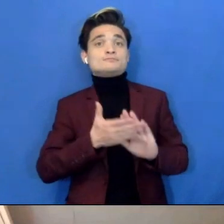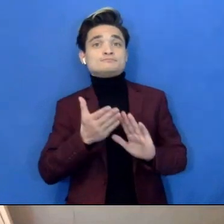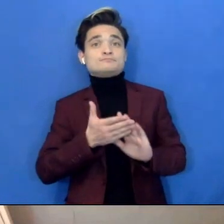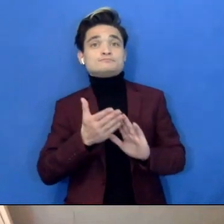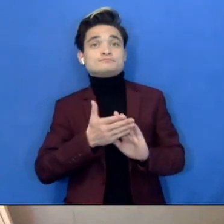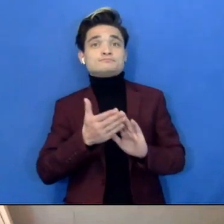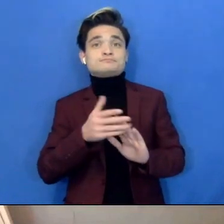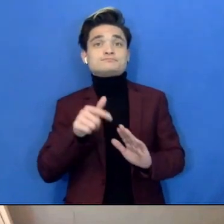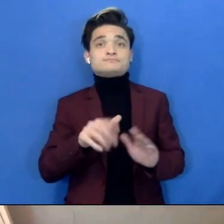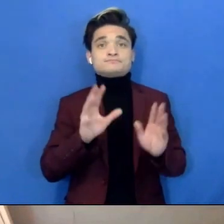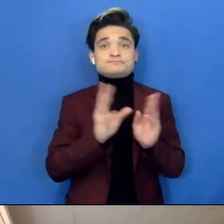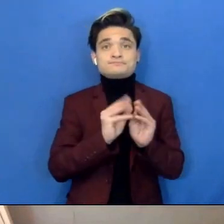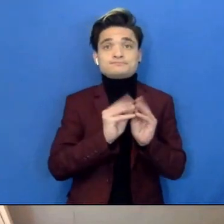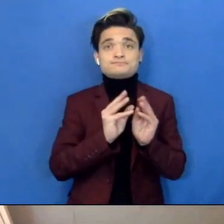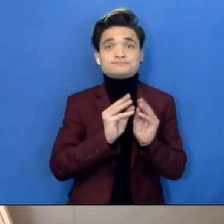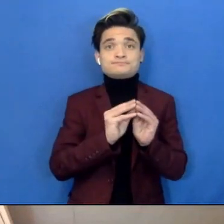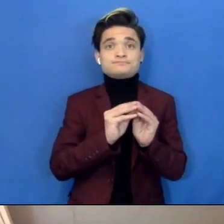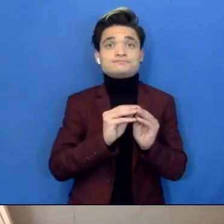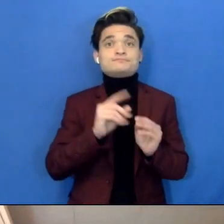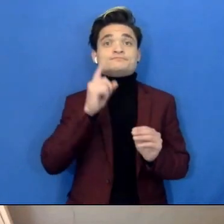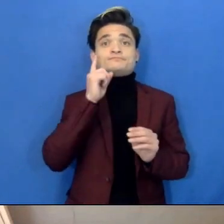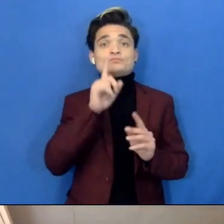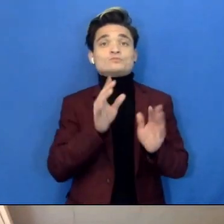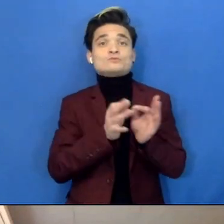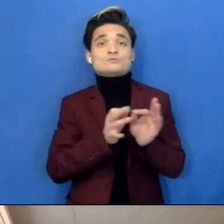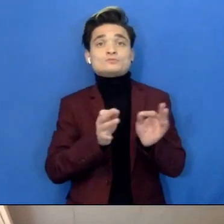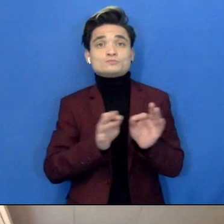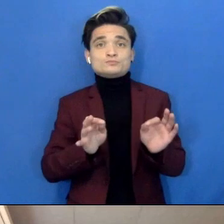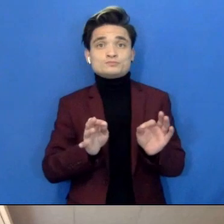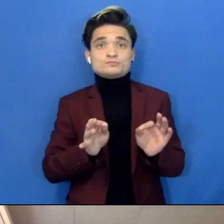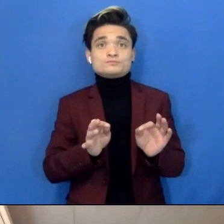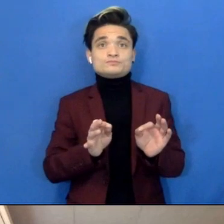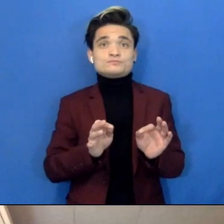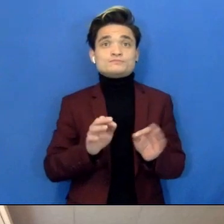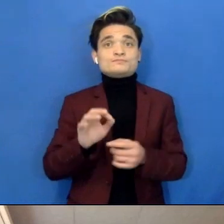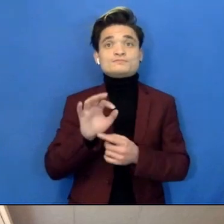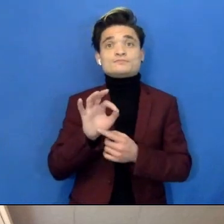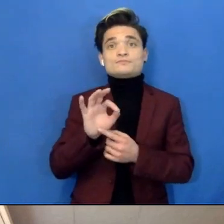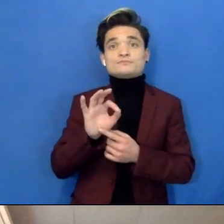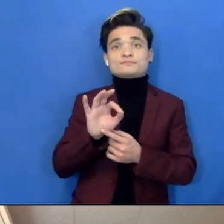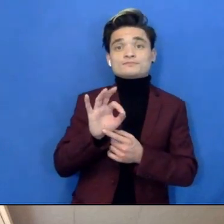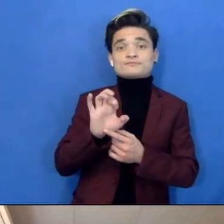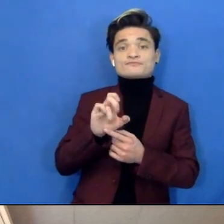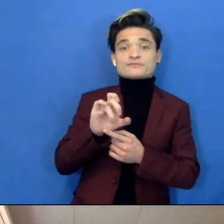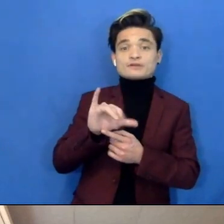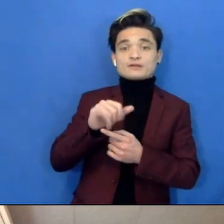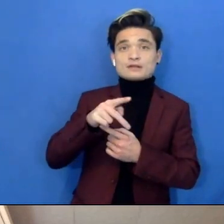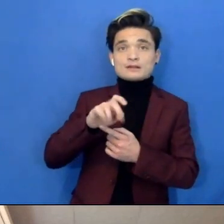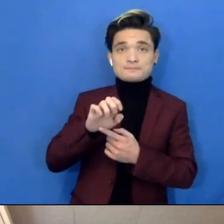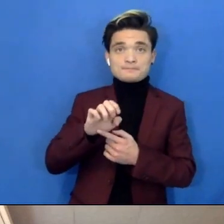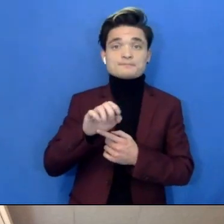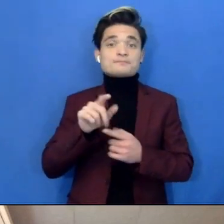Then we have Felipe Ortiz, who is also an improviser, a clown, circus artist, and he's always exploring